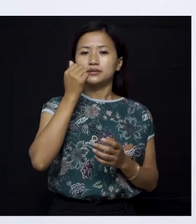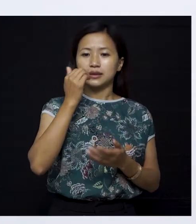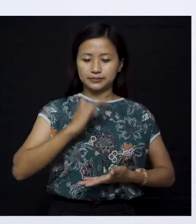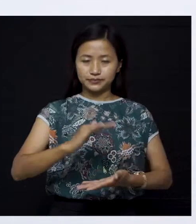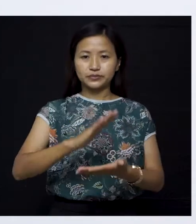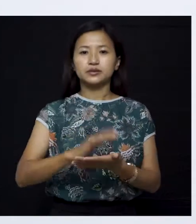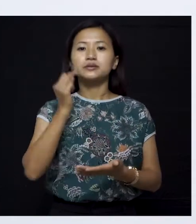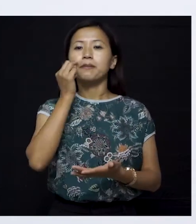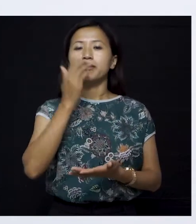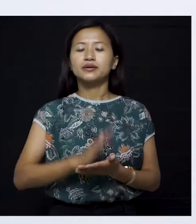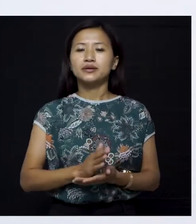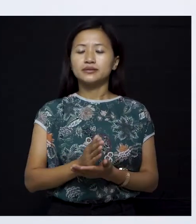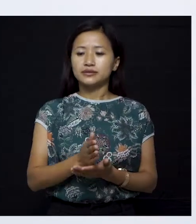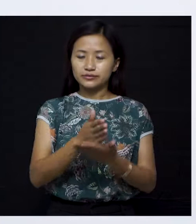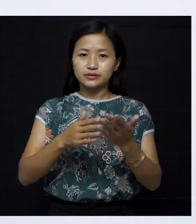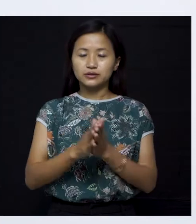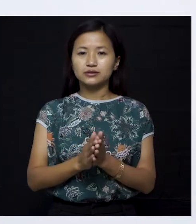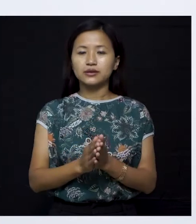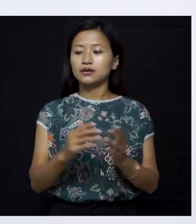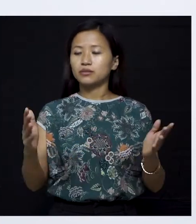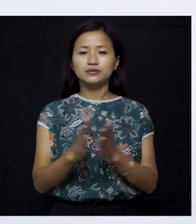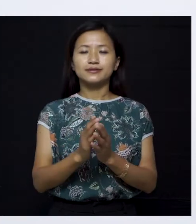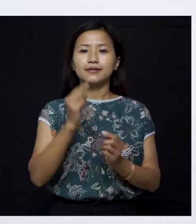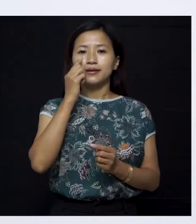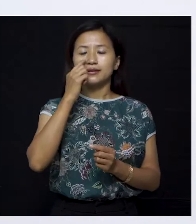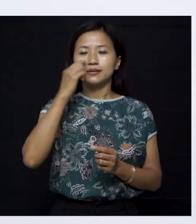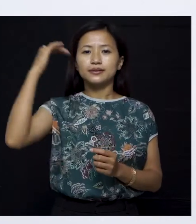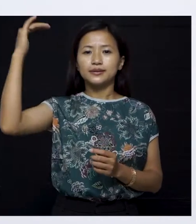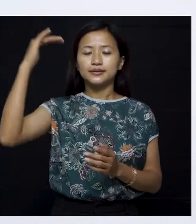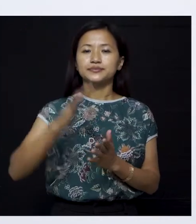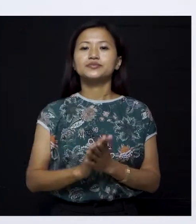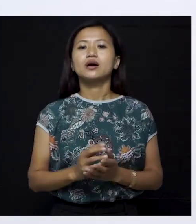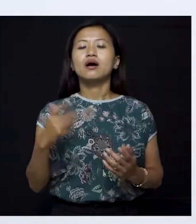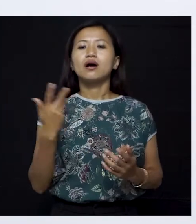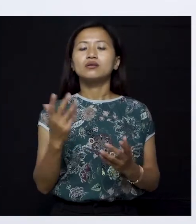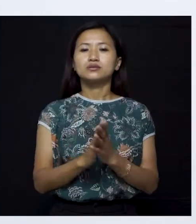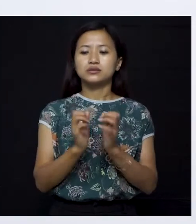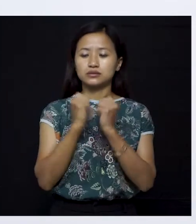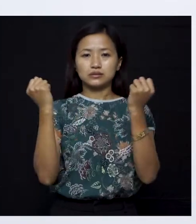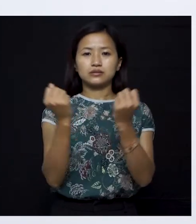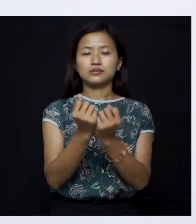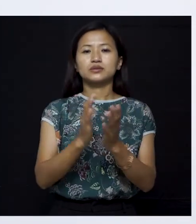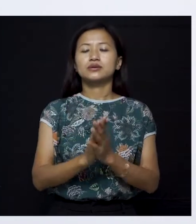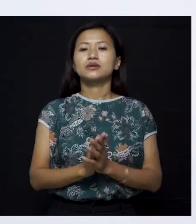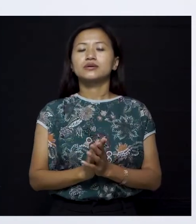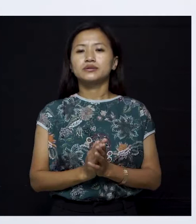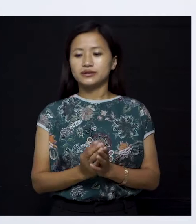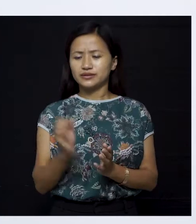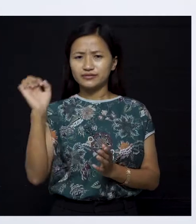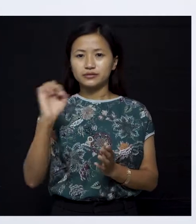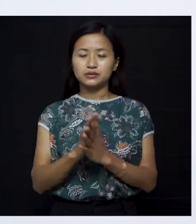the kitchen works are divided among the ladies. So we can also see how the society was in that moment, and even in